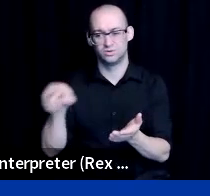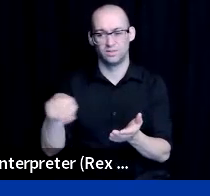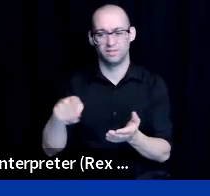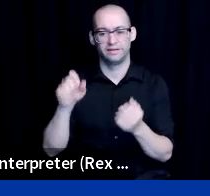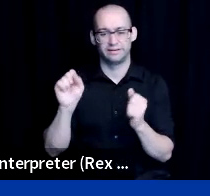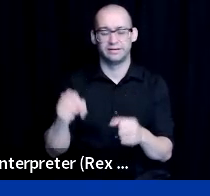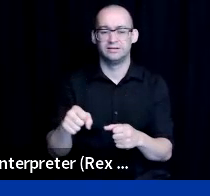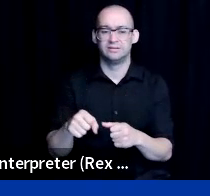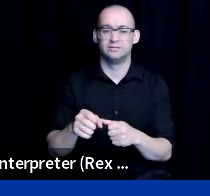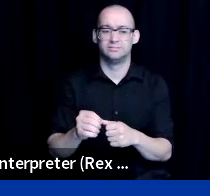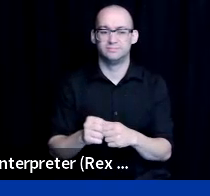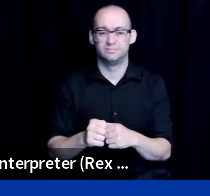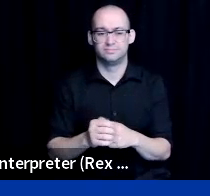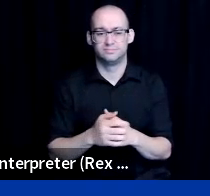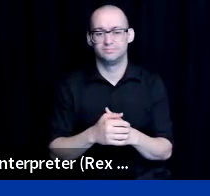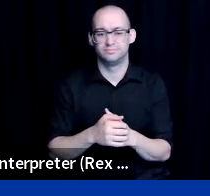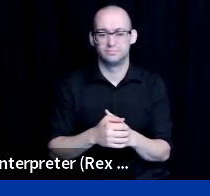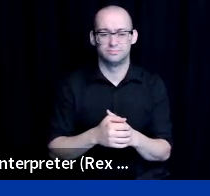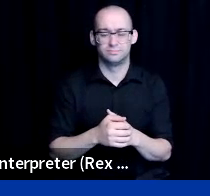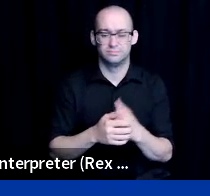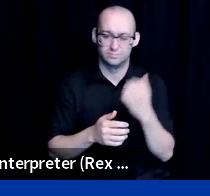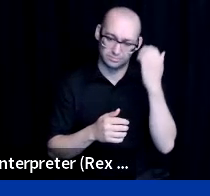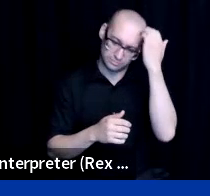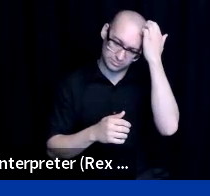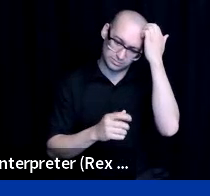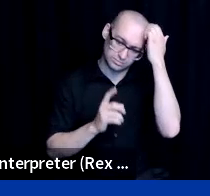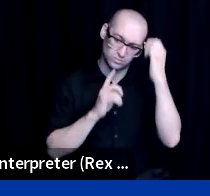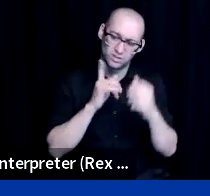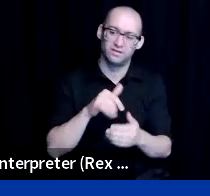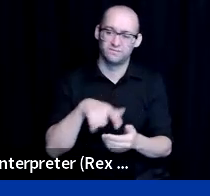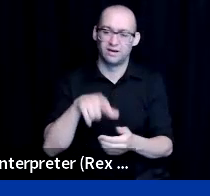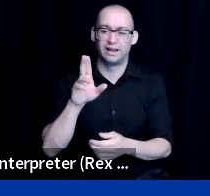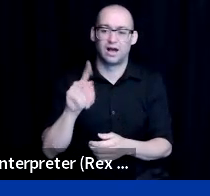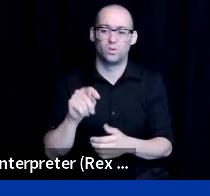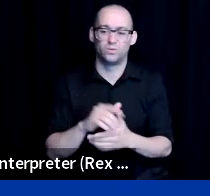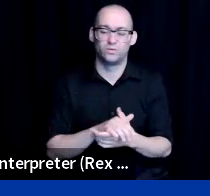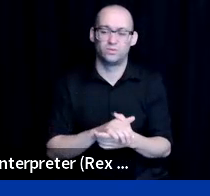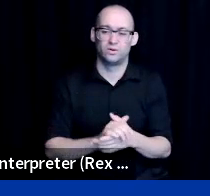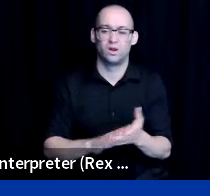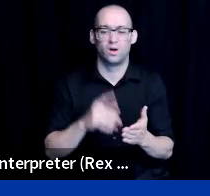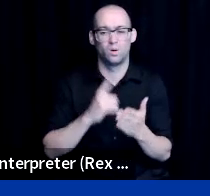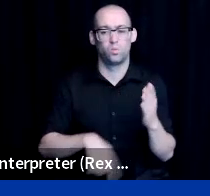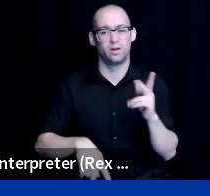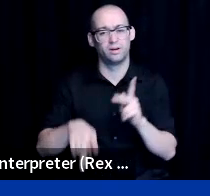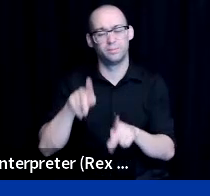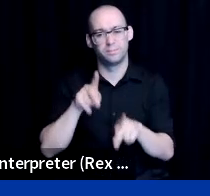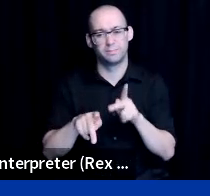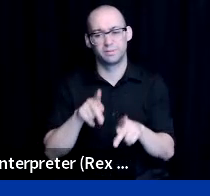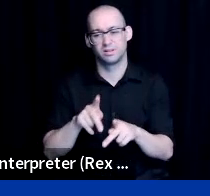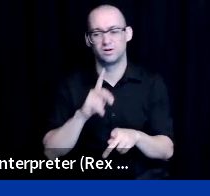can actually find out what people